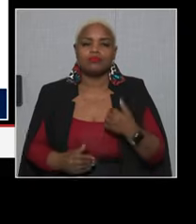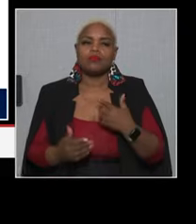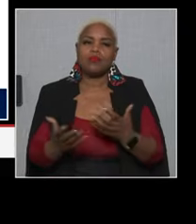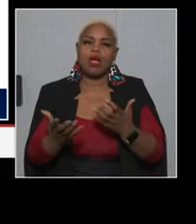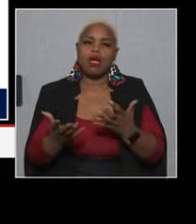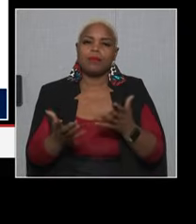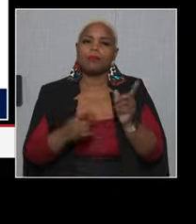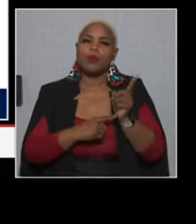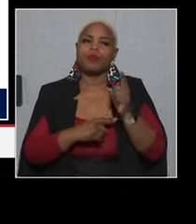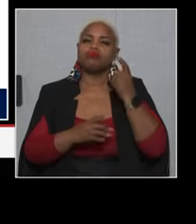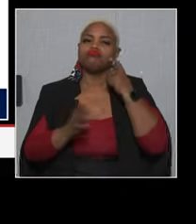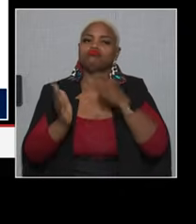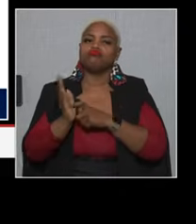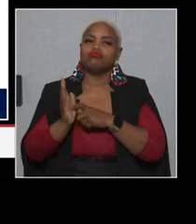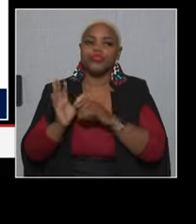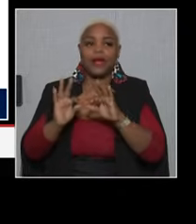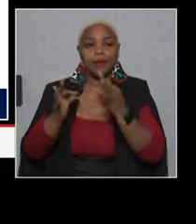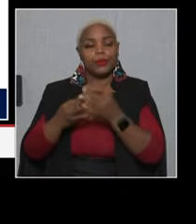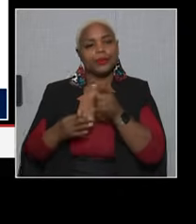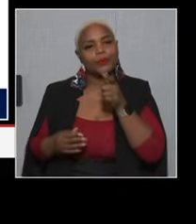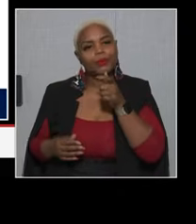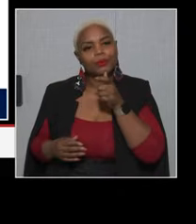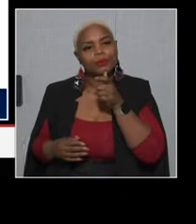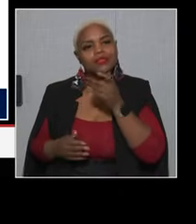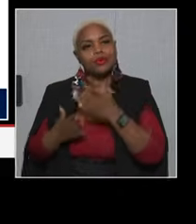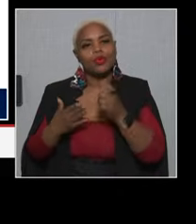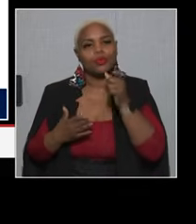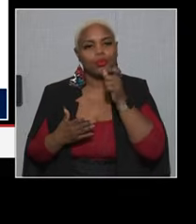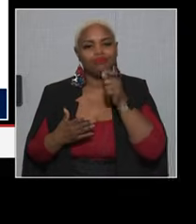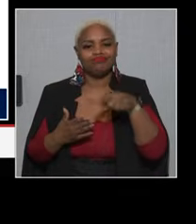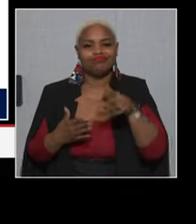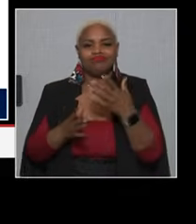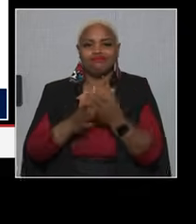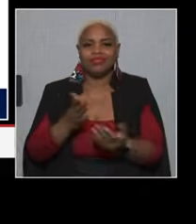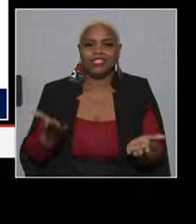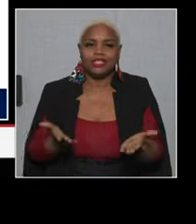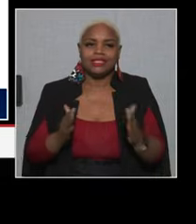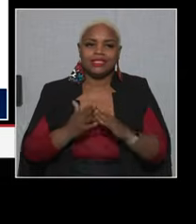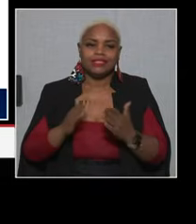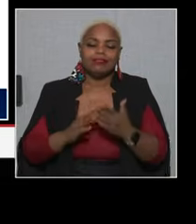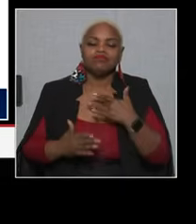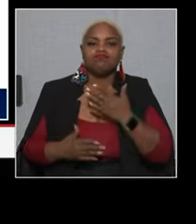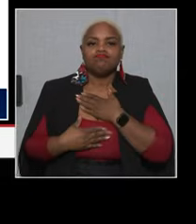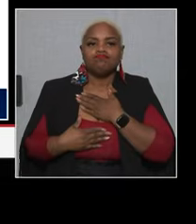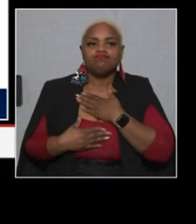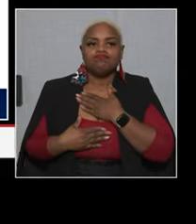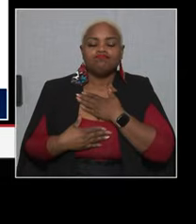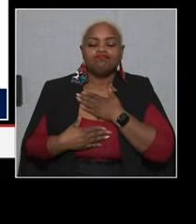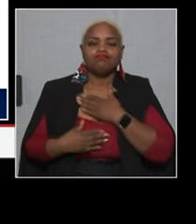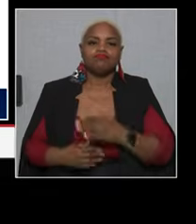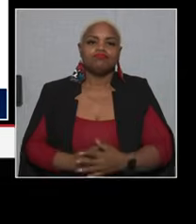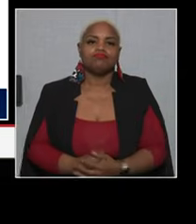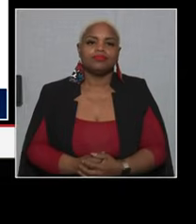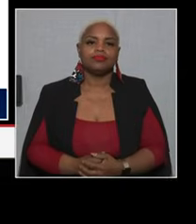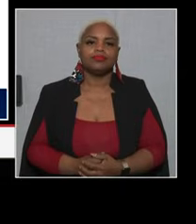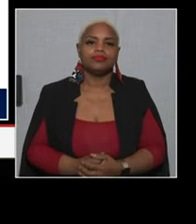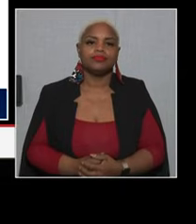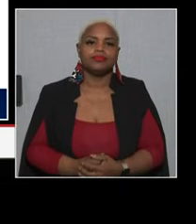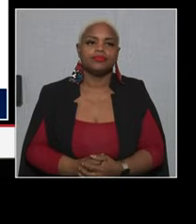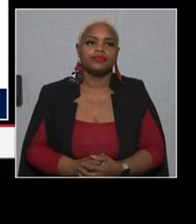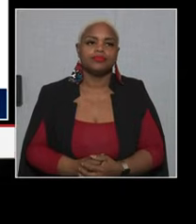lives, their loved ones in our city. To date, our homicides are down 51% compared